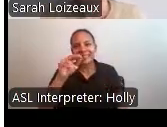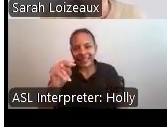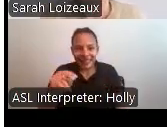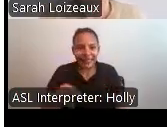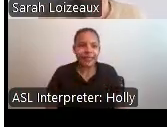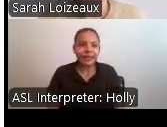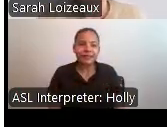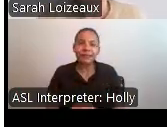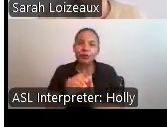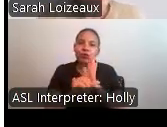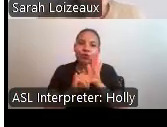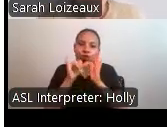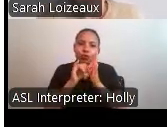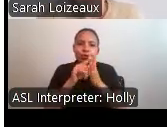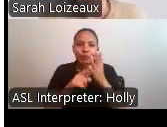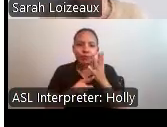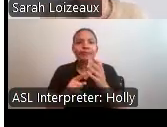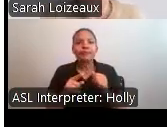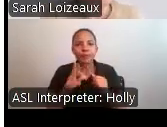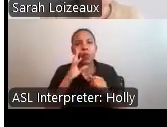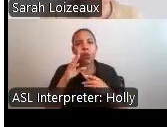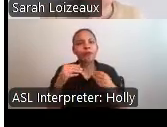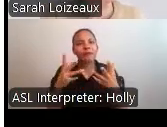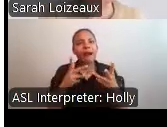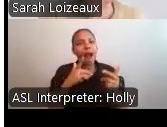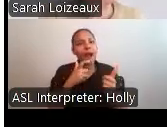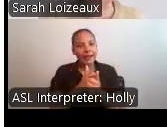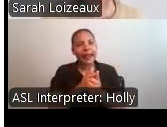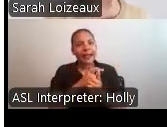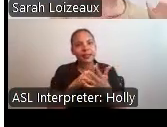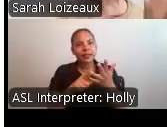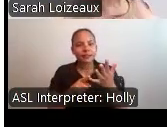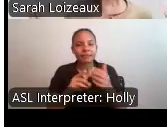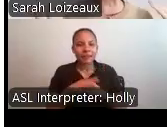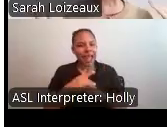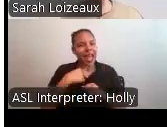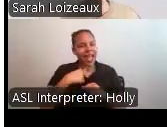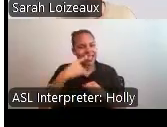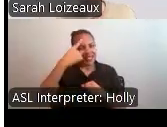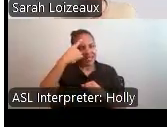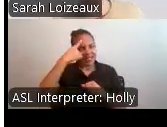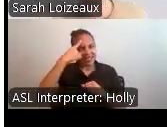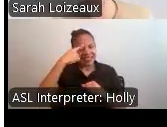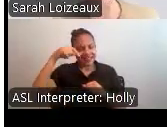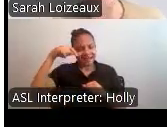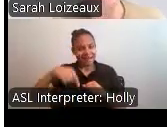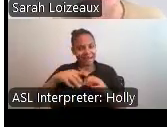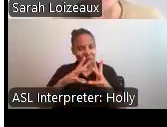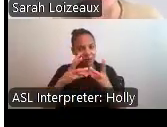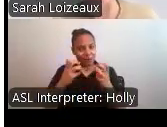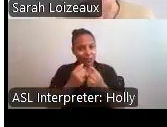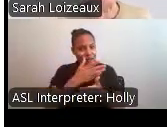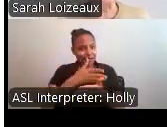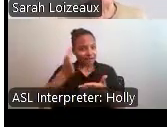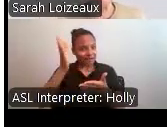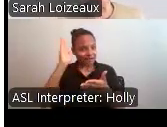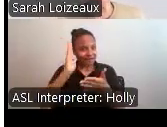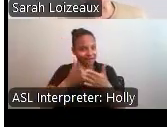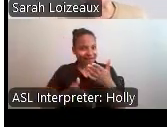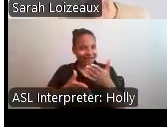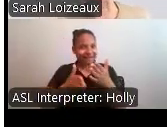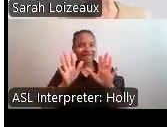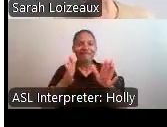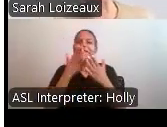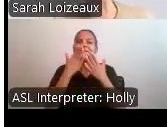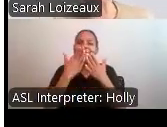And then I think we are about through. I want to thank everyone who joined us today. I really appreciate